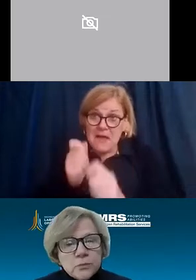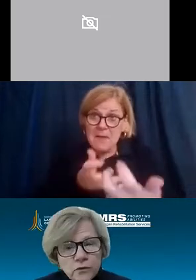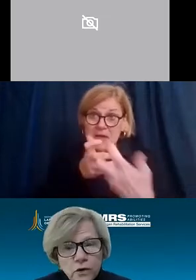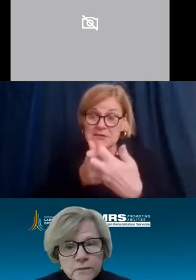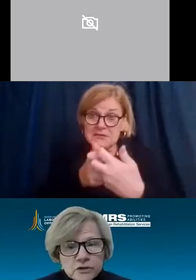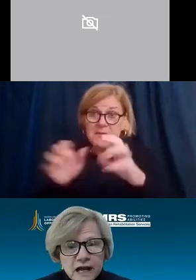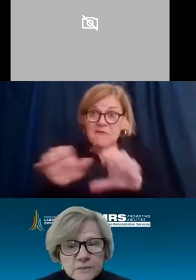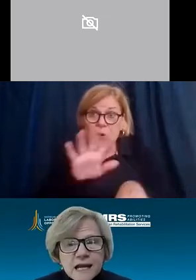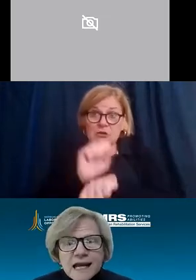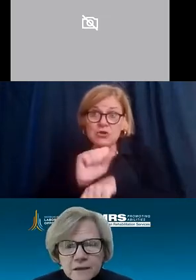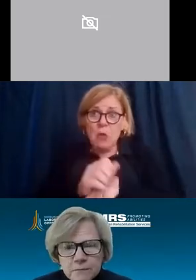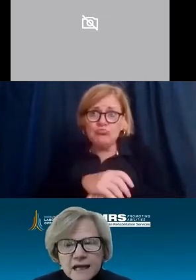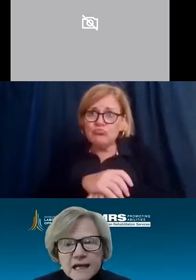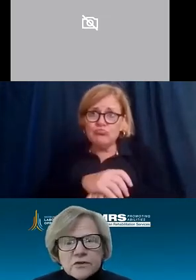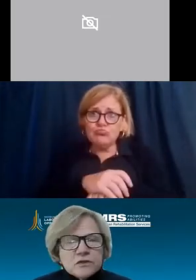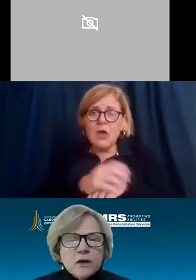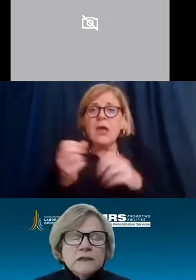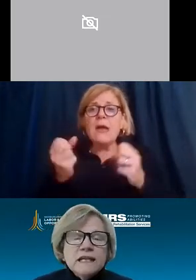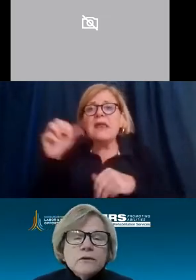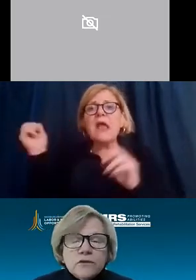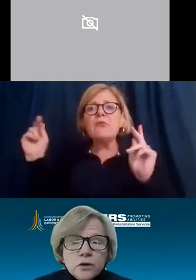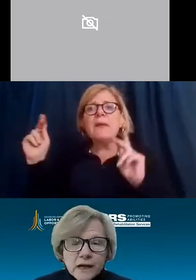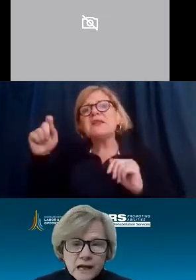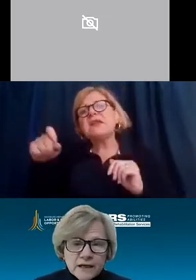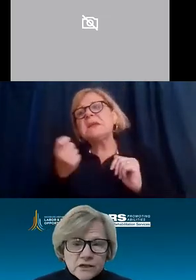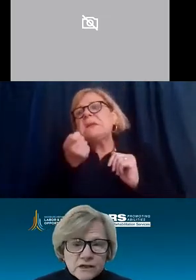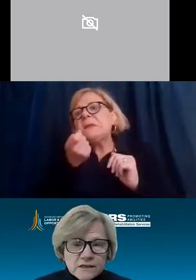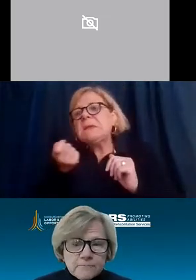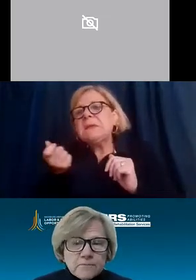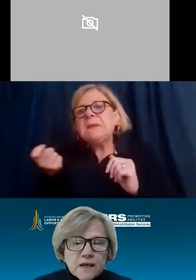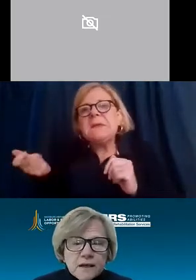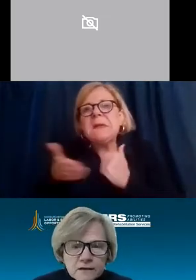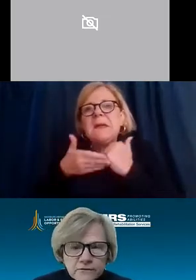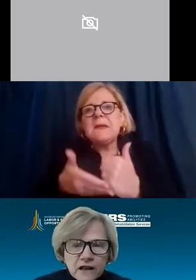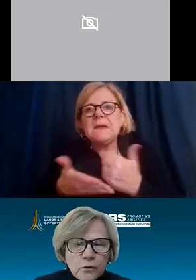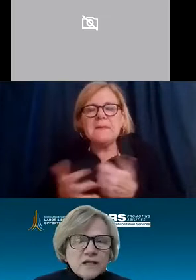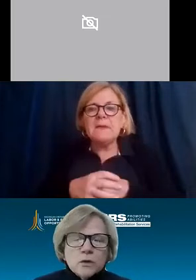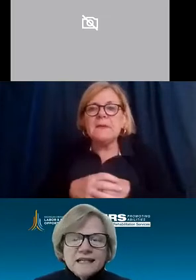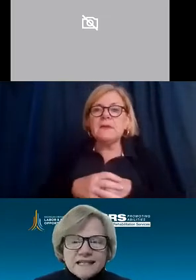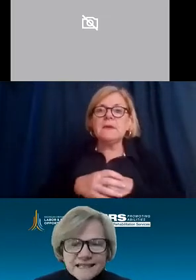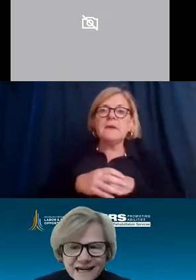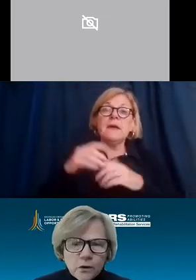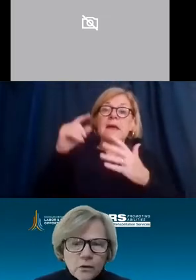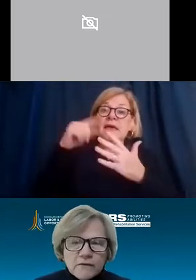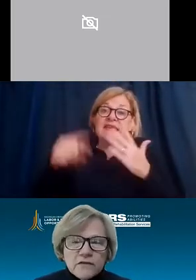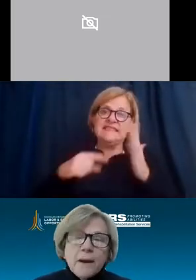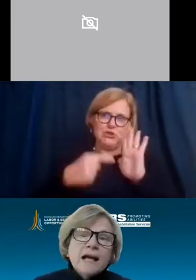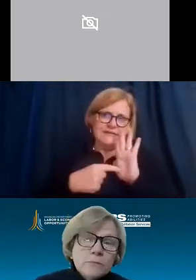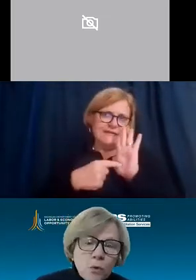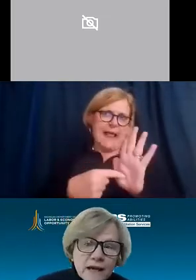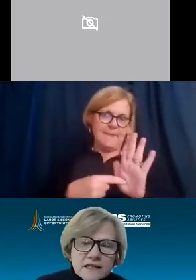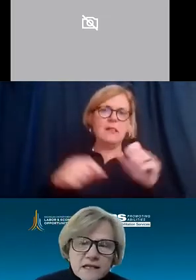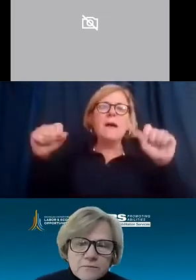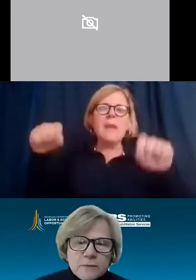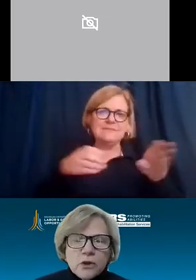to perform their jobs, and many others may only need a few accommodations. The following is only a sample of the